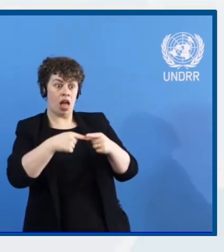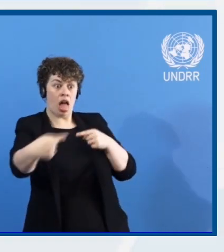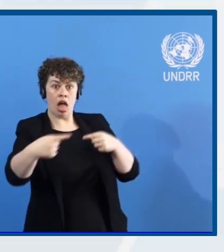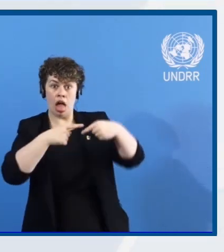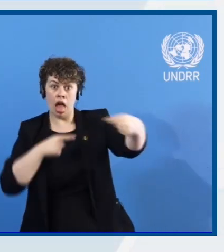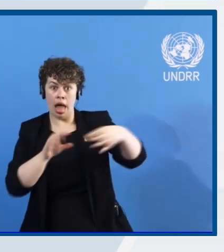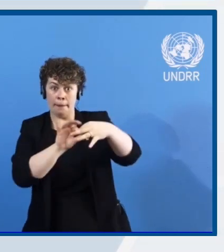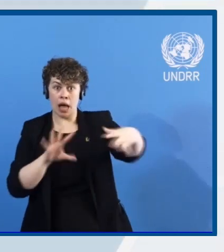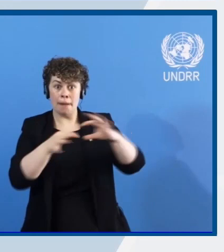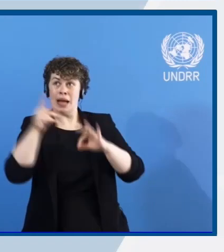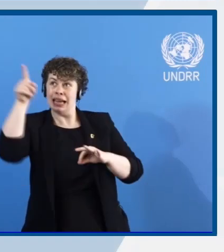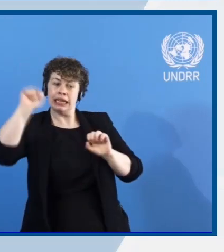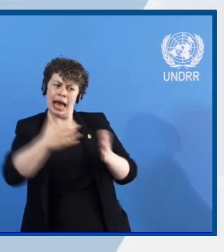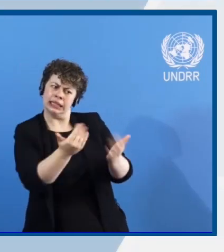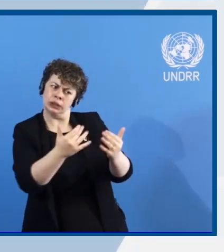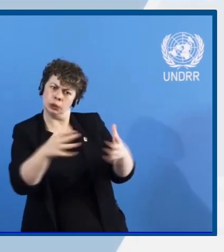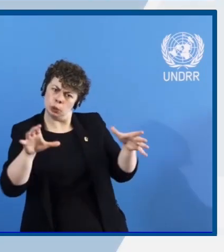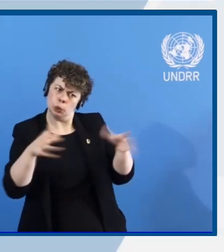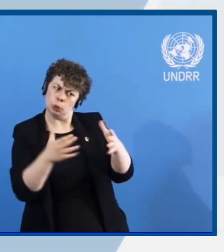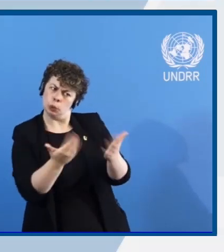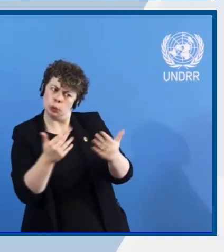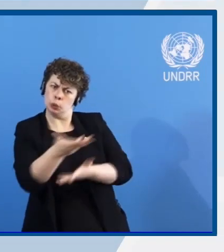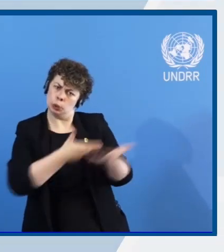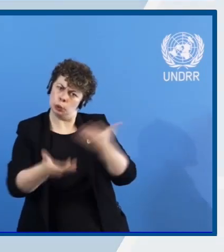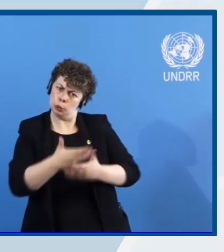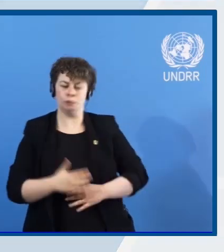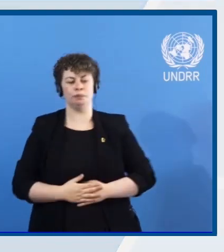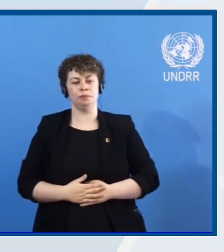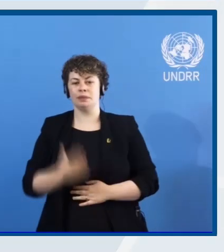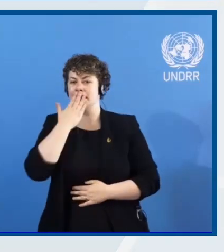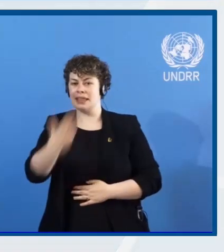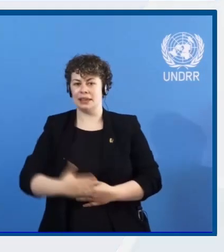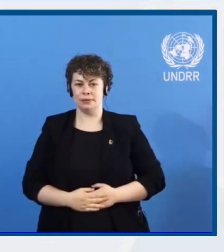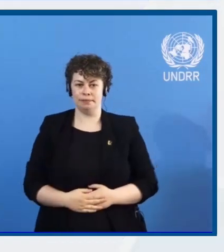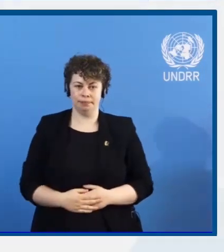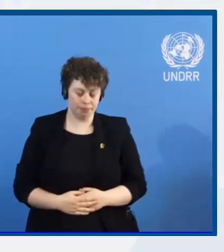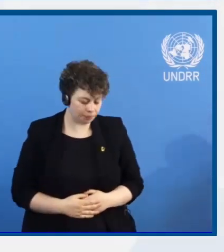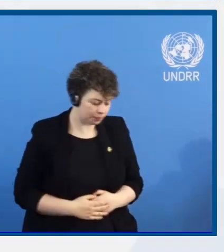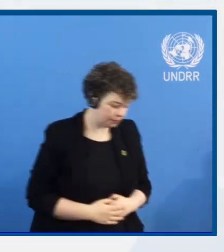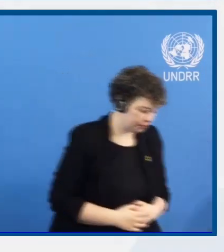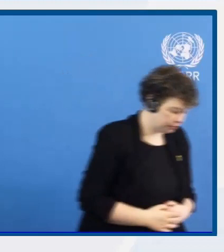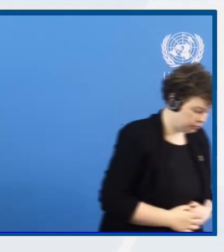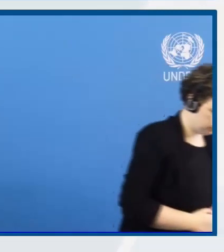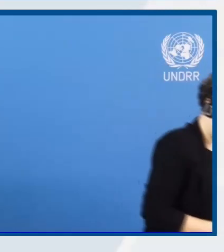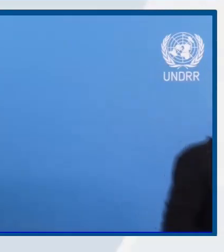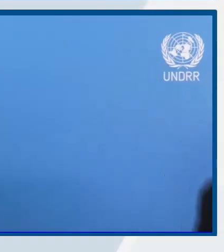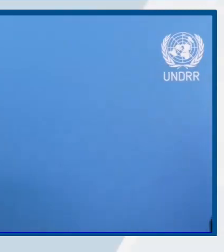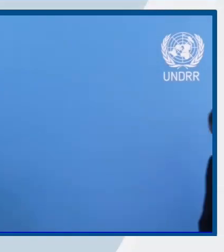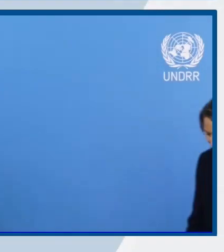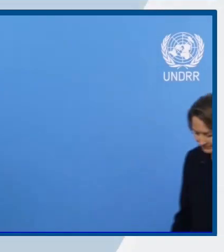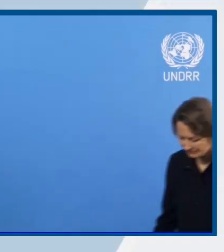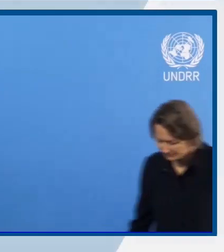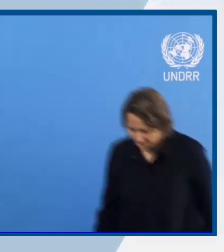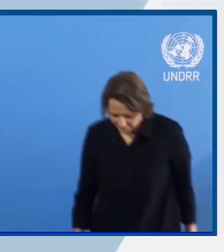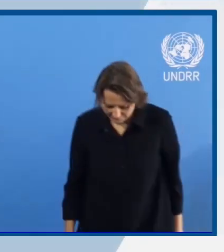these silos are overcome. Thank you. Thank you very much, Elena, for those comments.